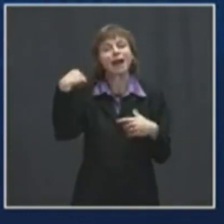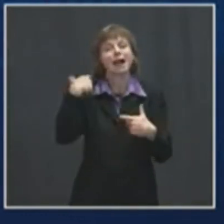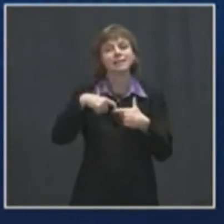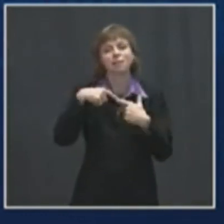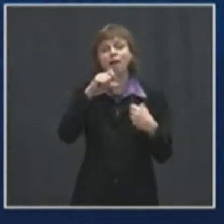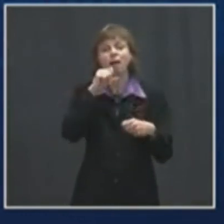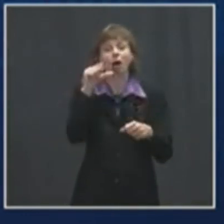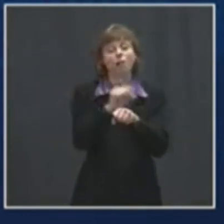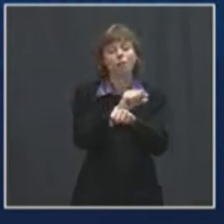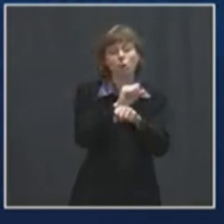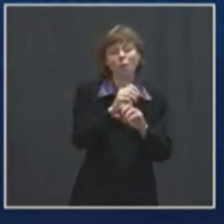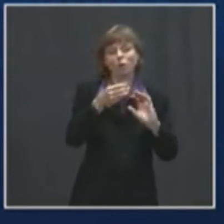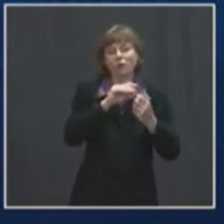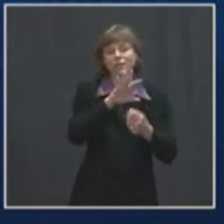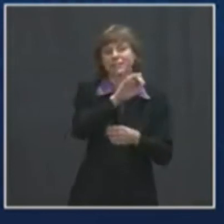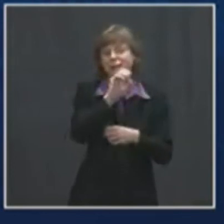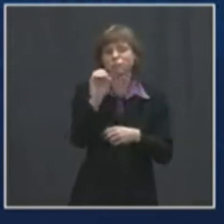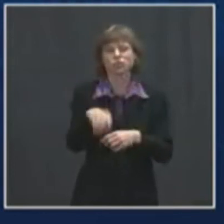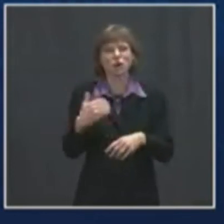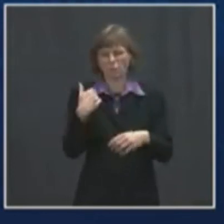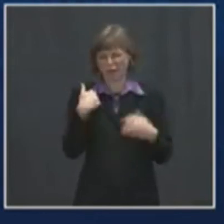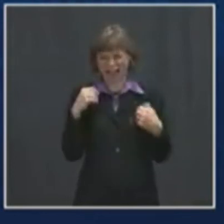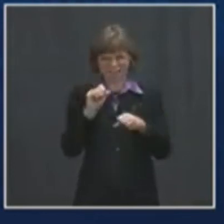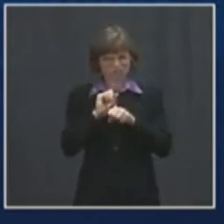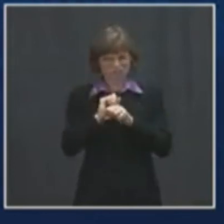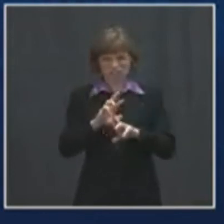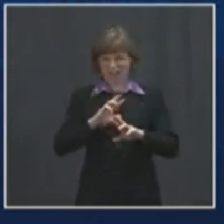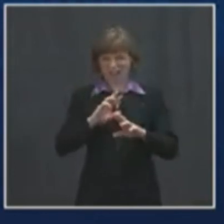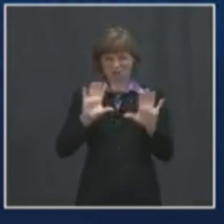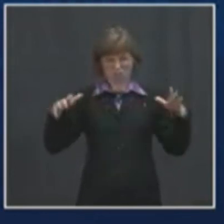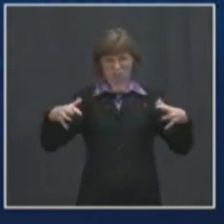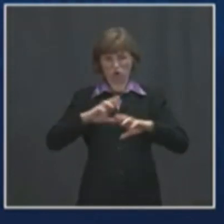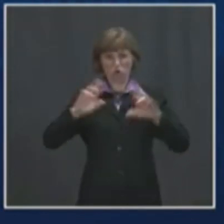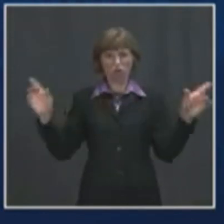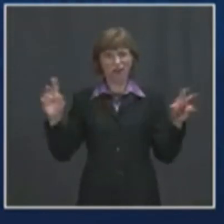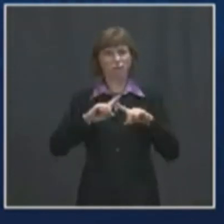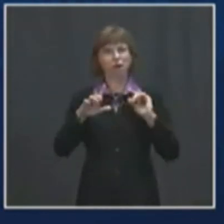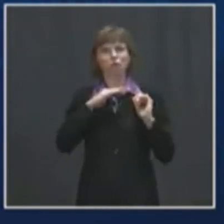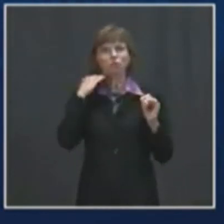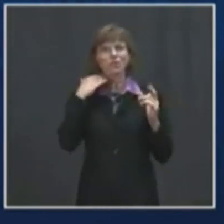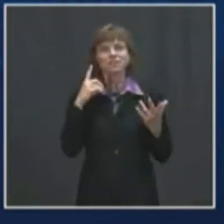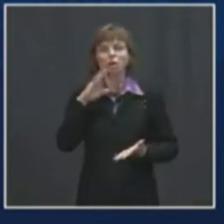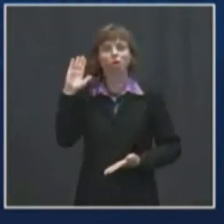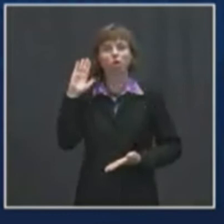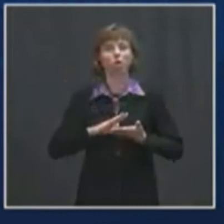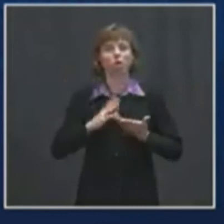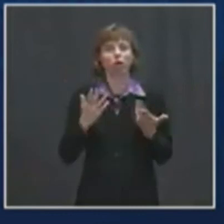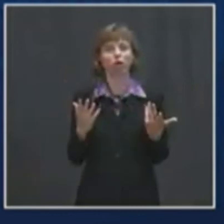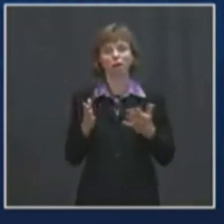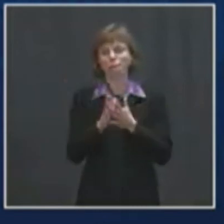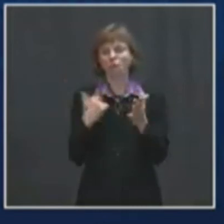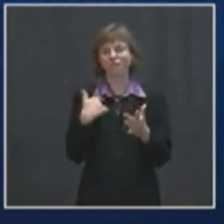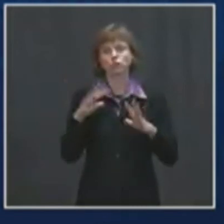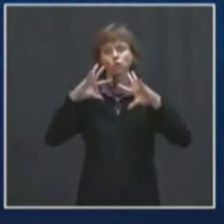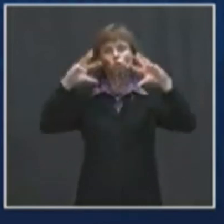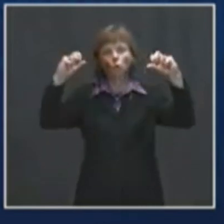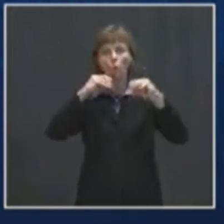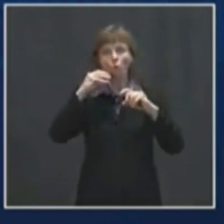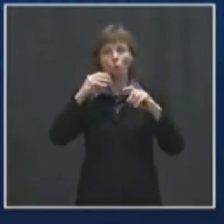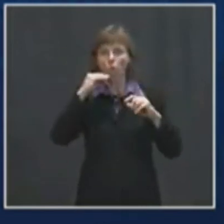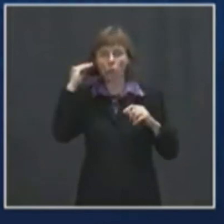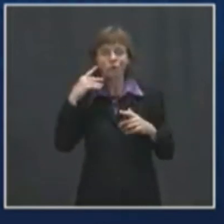We've got a job market in stall. The risk is a deflationary risk, which motivates us to go home or to go big or to go